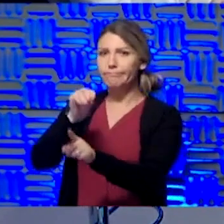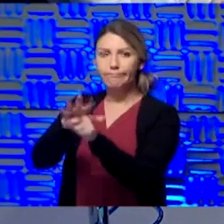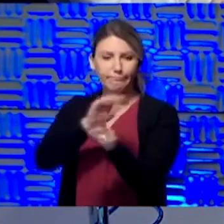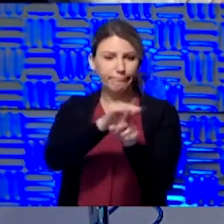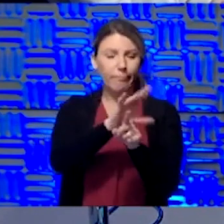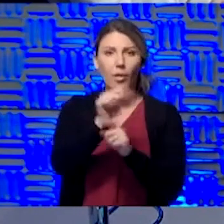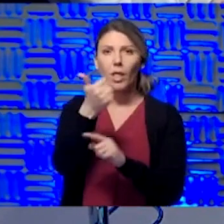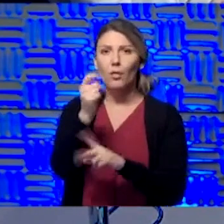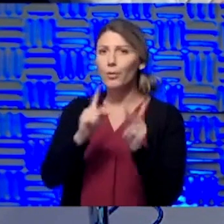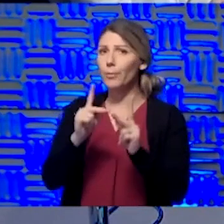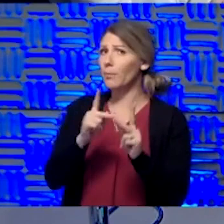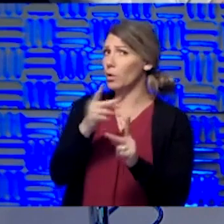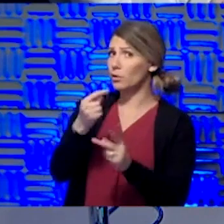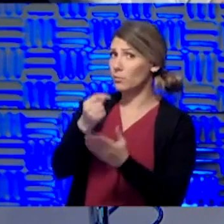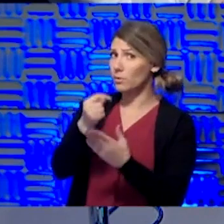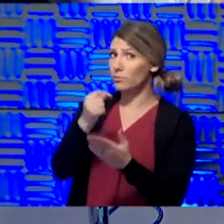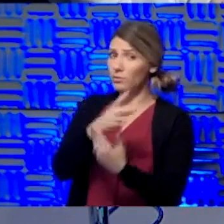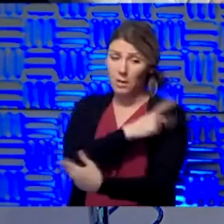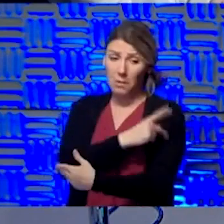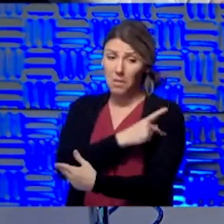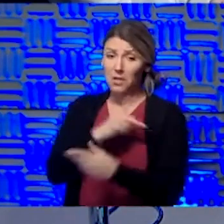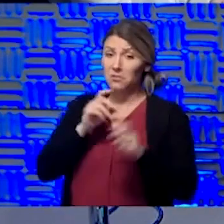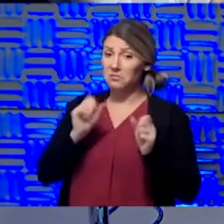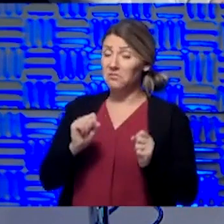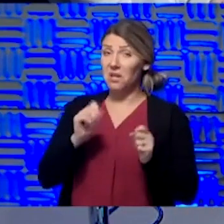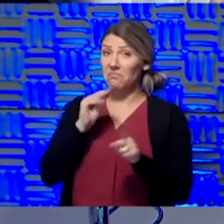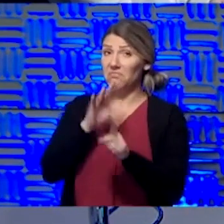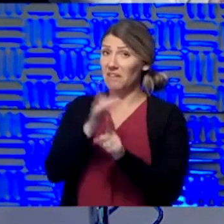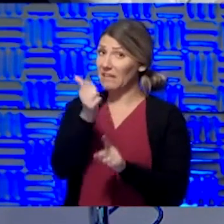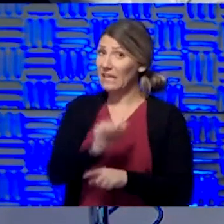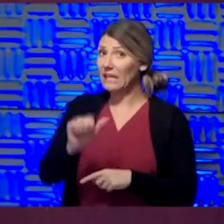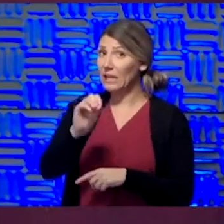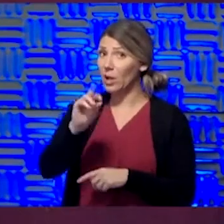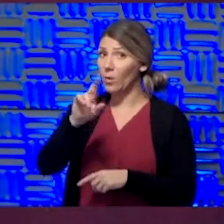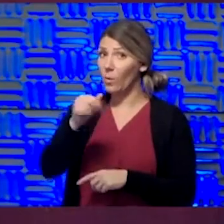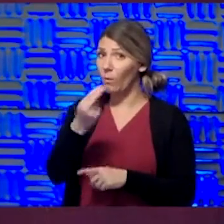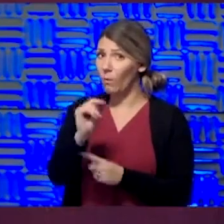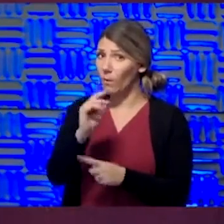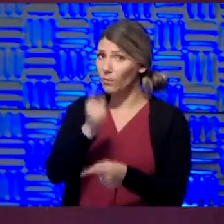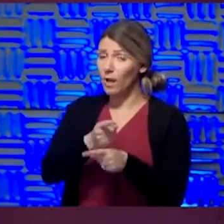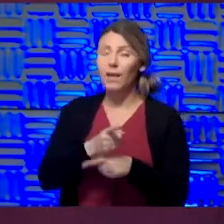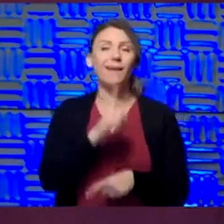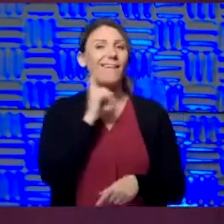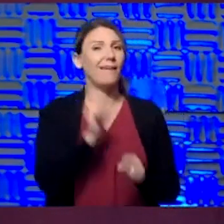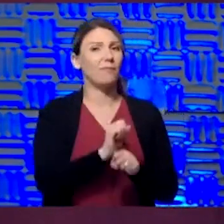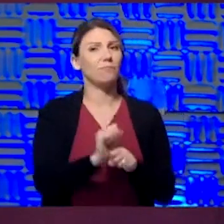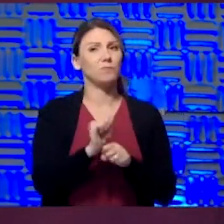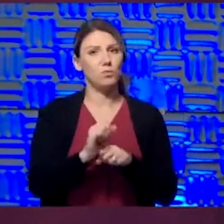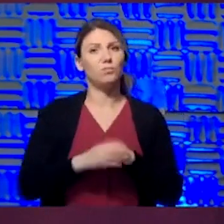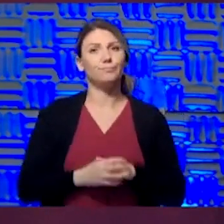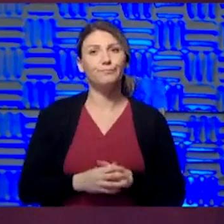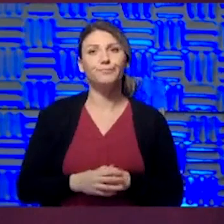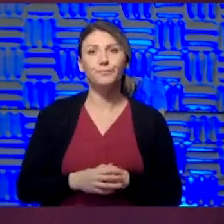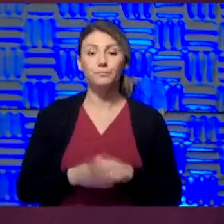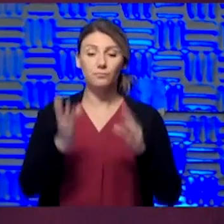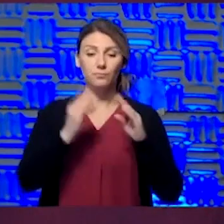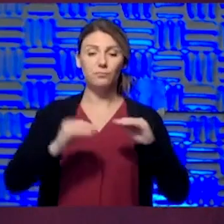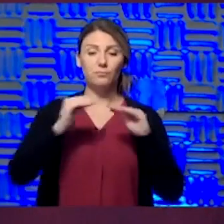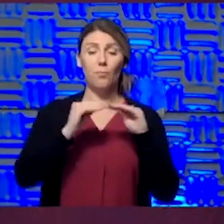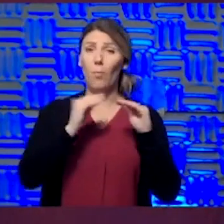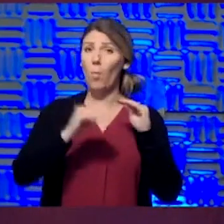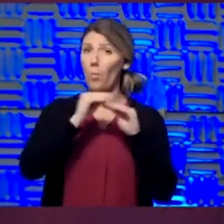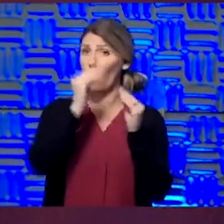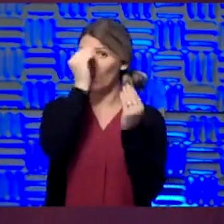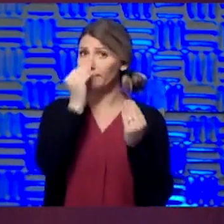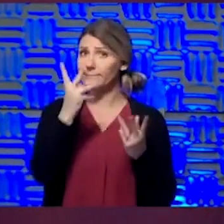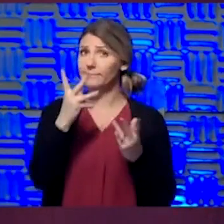and the disease can affect any organ, really. Absolutely. And there's more and more data to